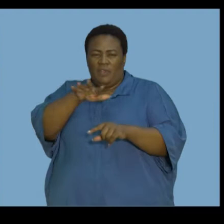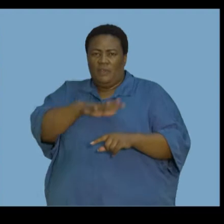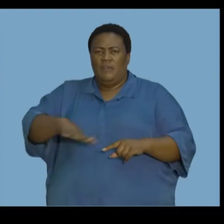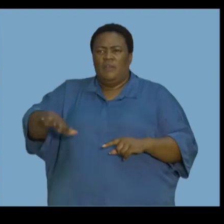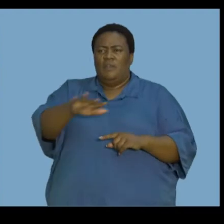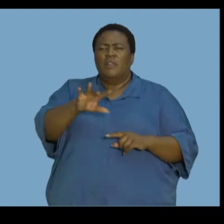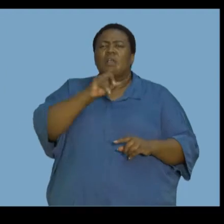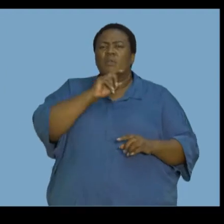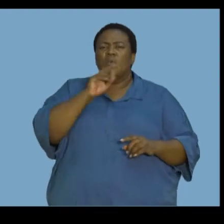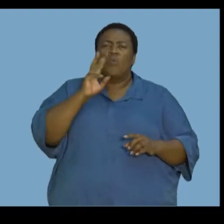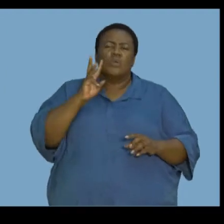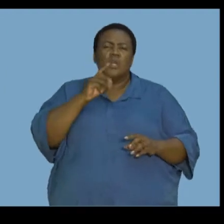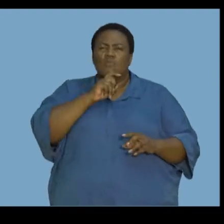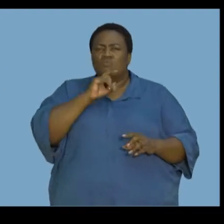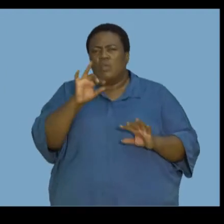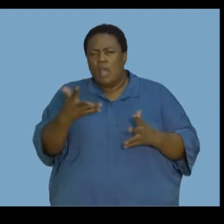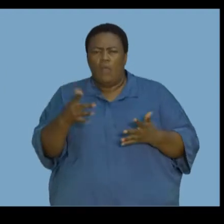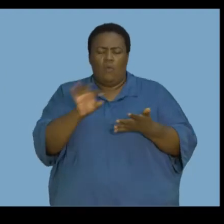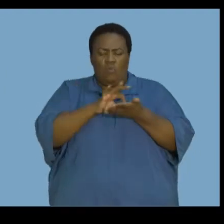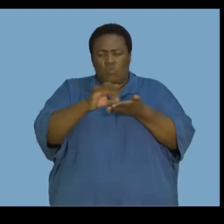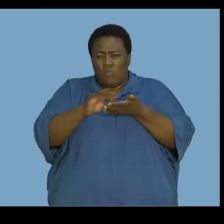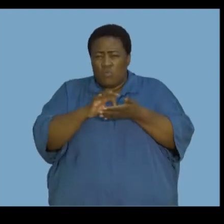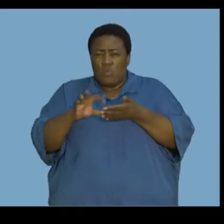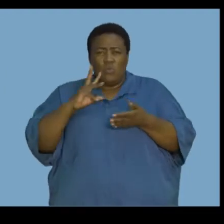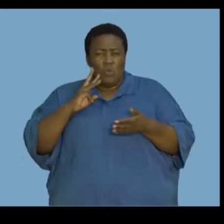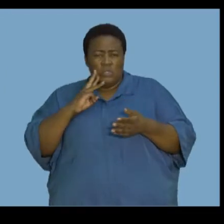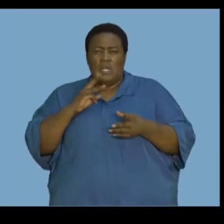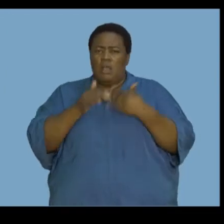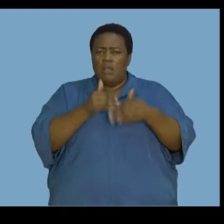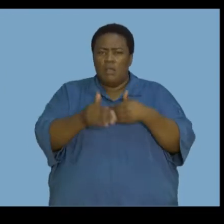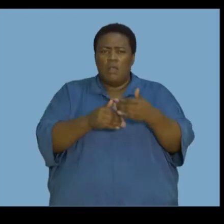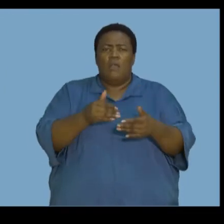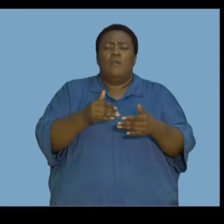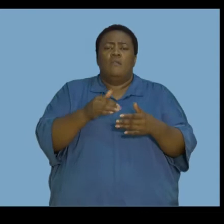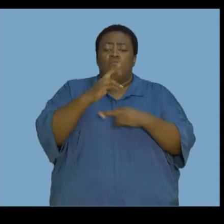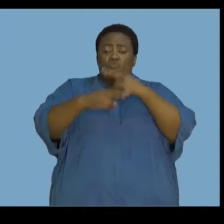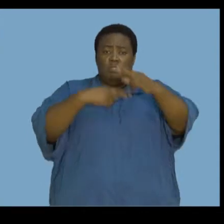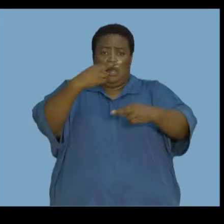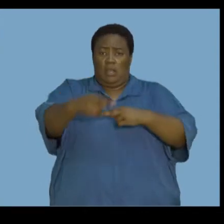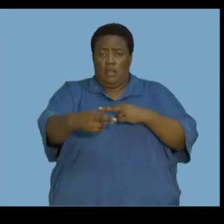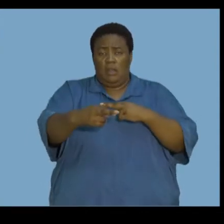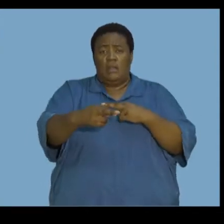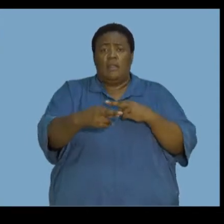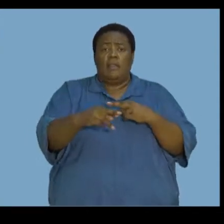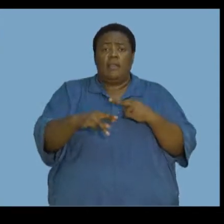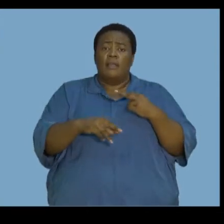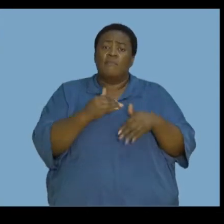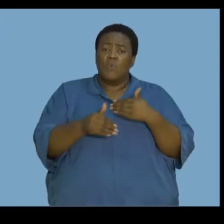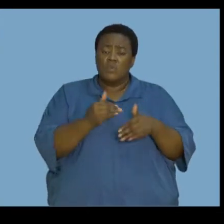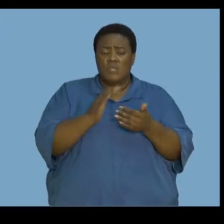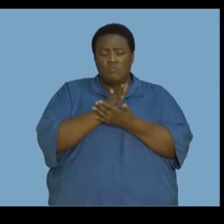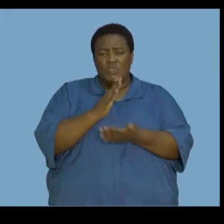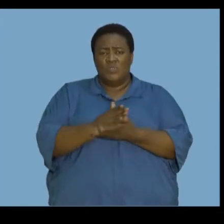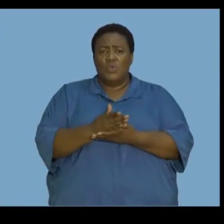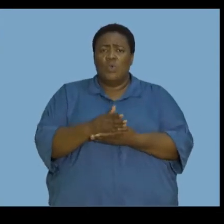there, water purification and recycling as an important process to being able to use water and ensure that water is